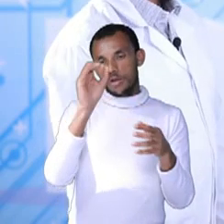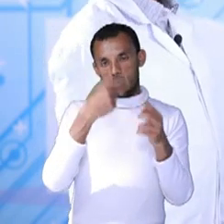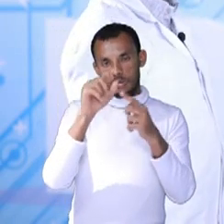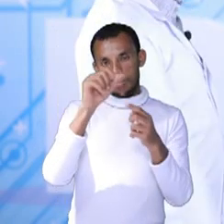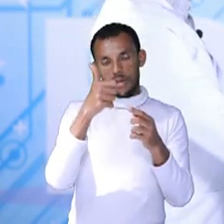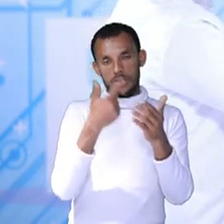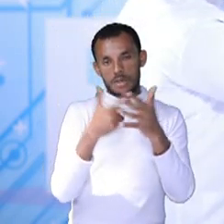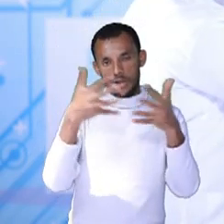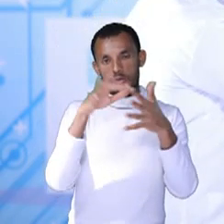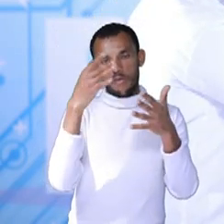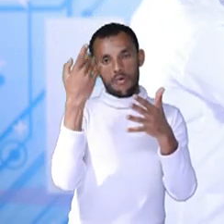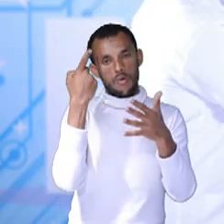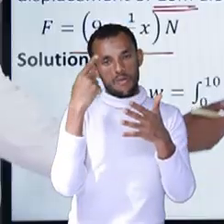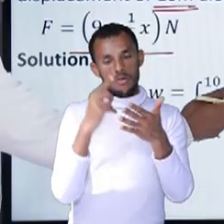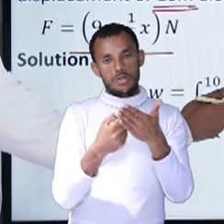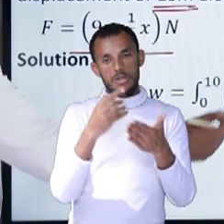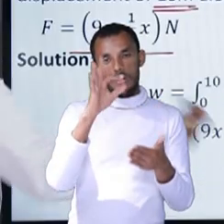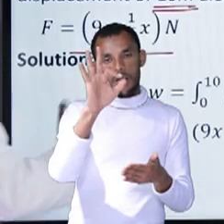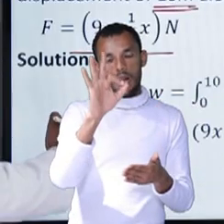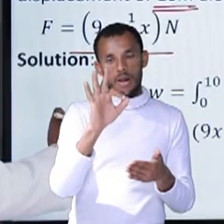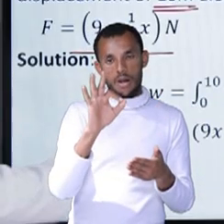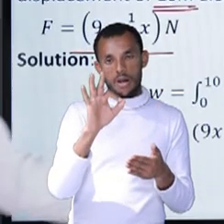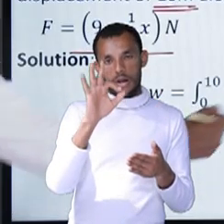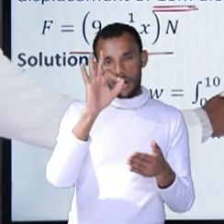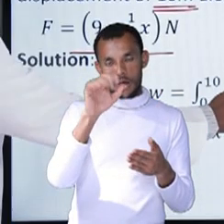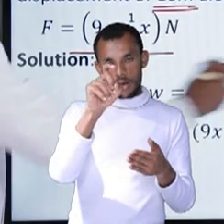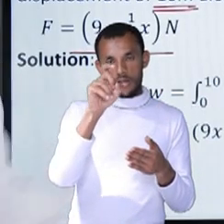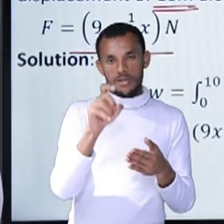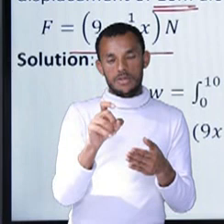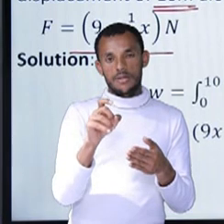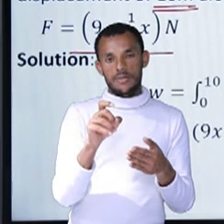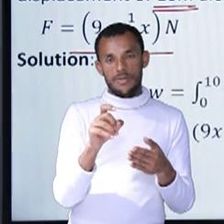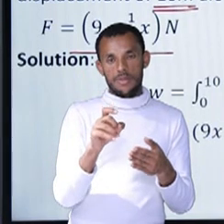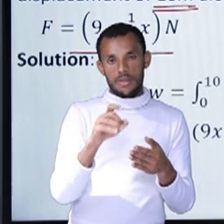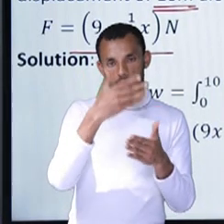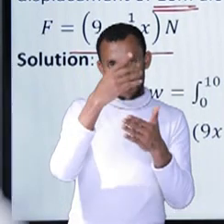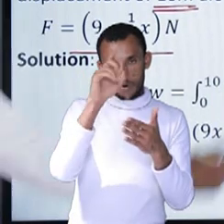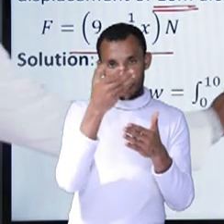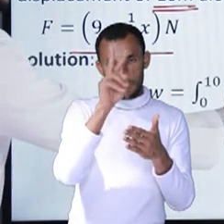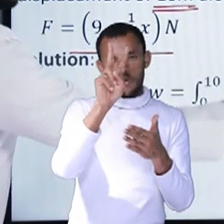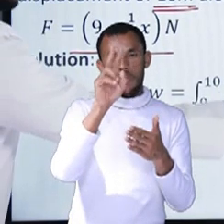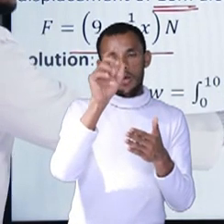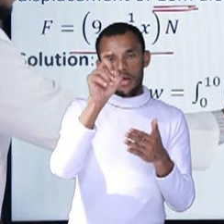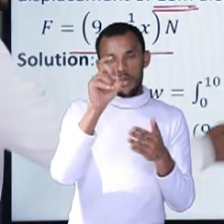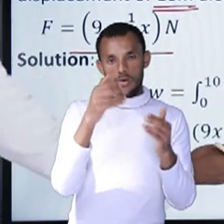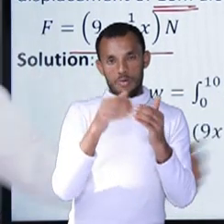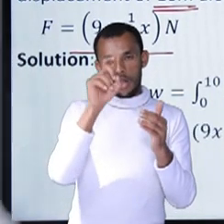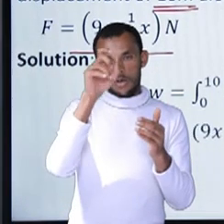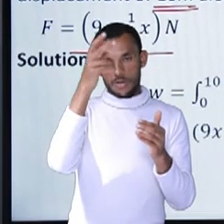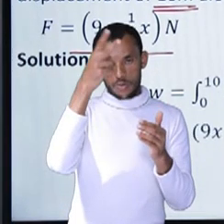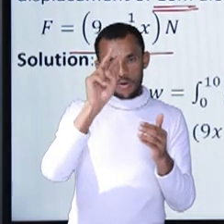of this will be this 9. The integration of 9 is 9x. The integration of half of x is this x squared